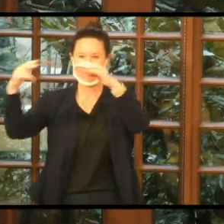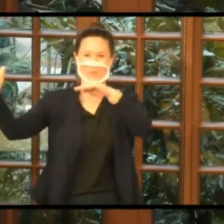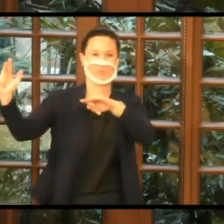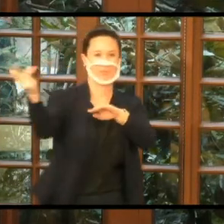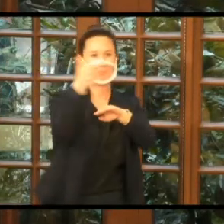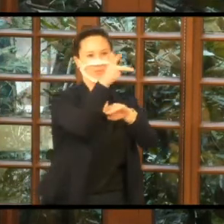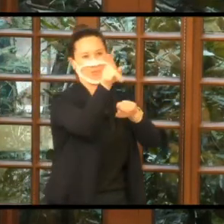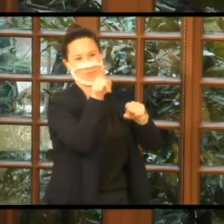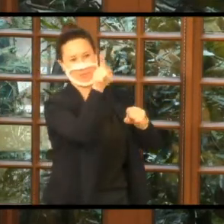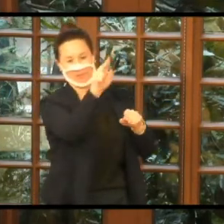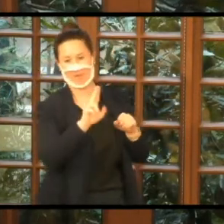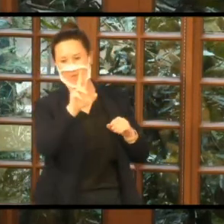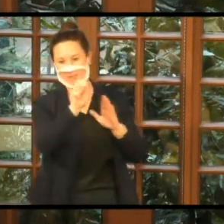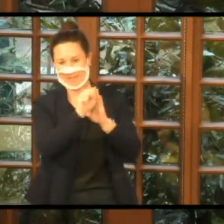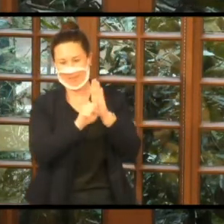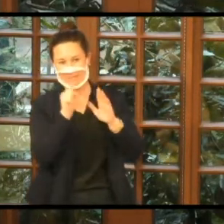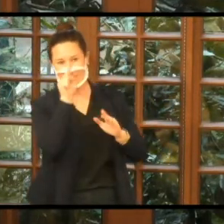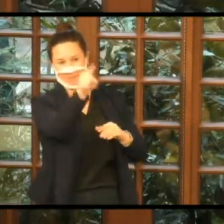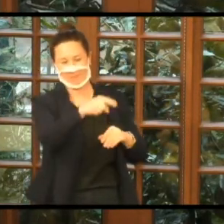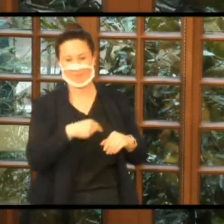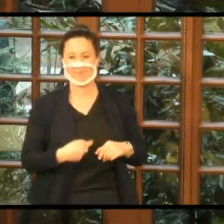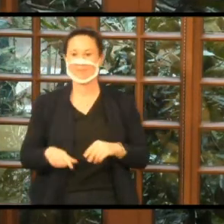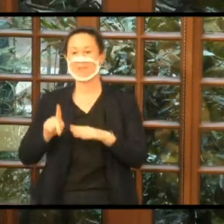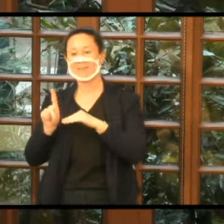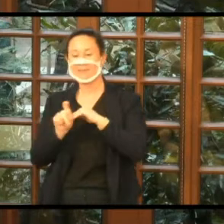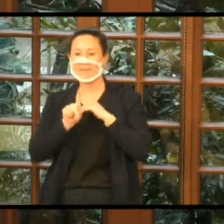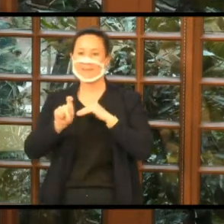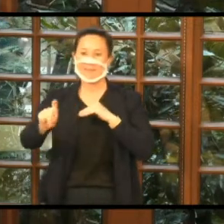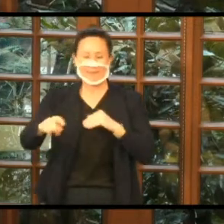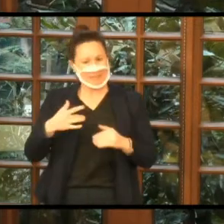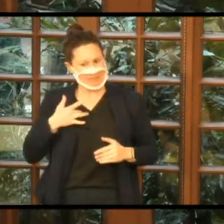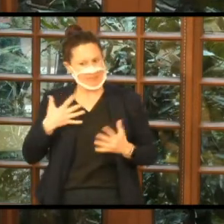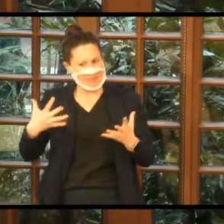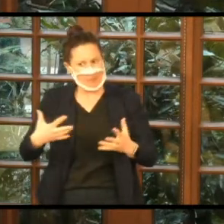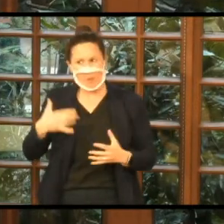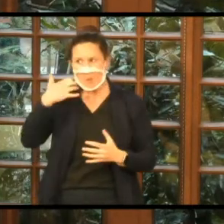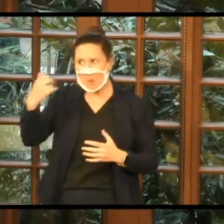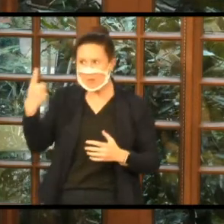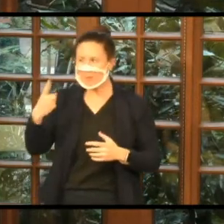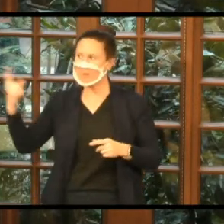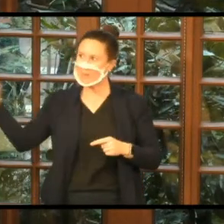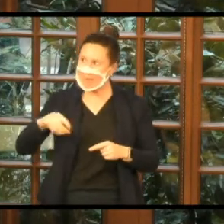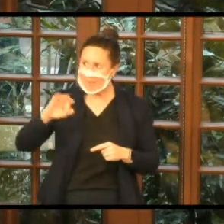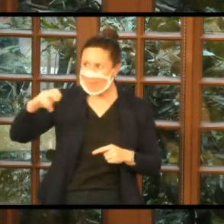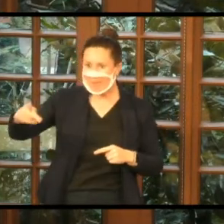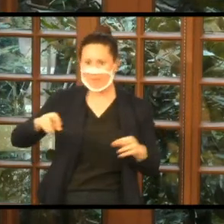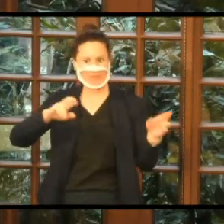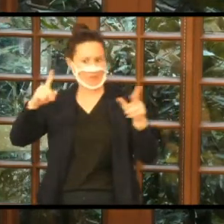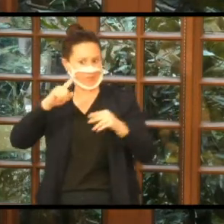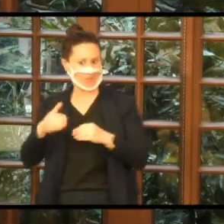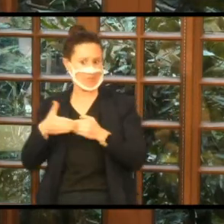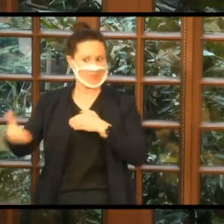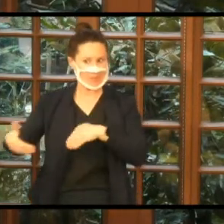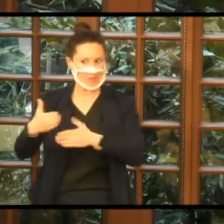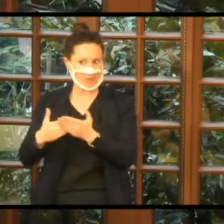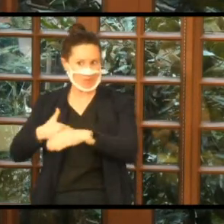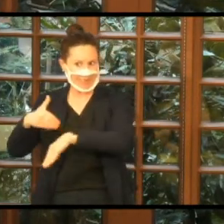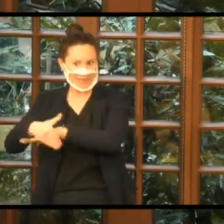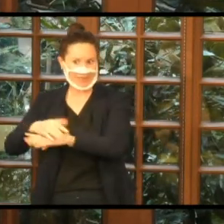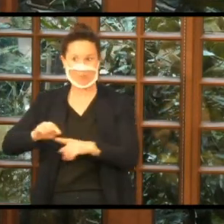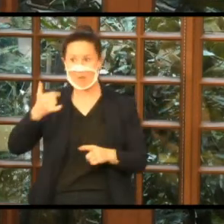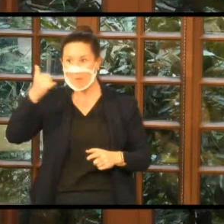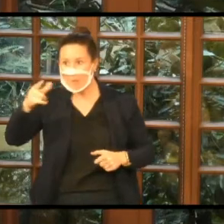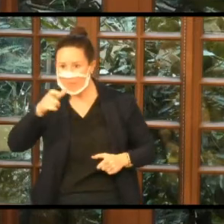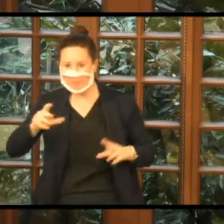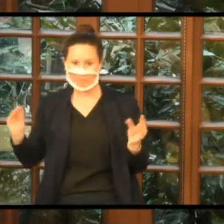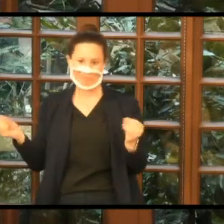and out of sight. There was the impulse to call someone, someone to come and get me and begin the next phase of my spontaneous evening, but there was no one, so